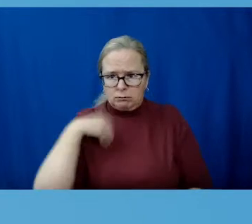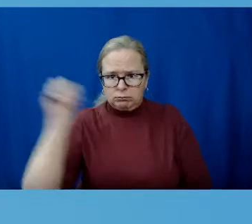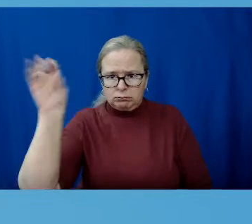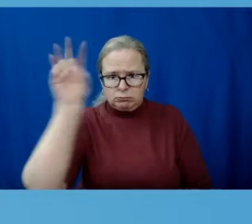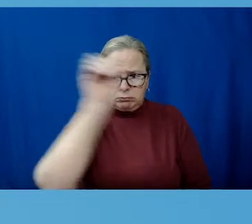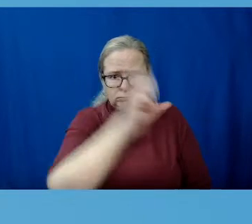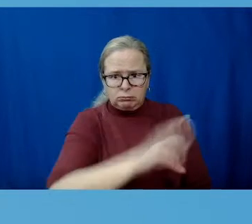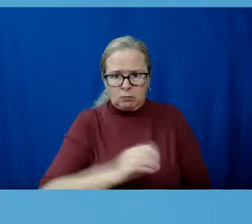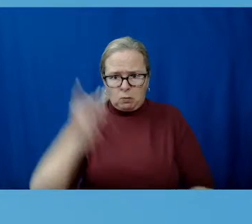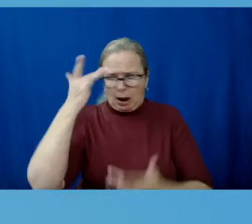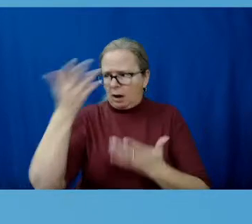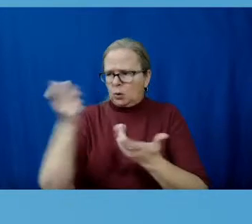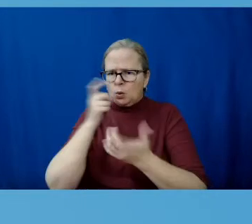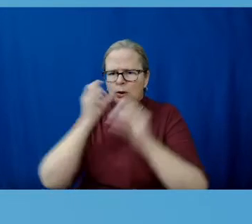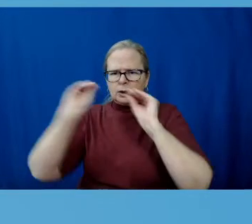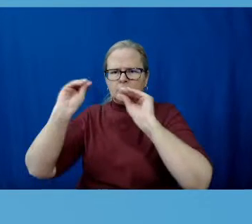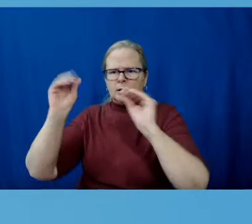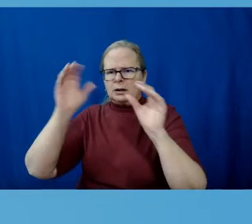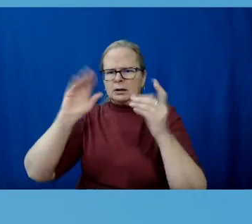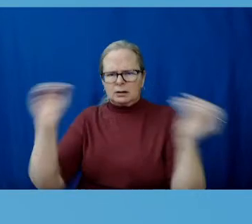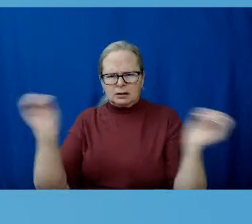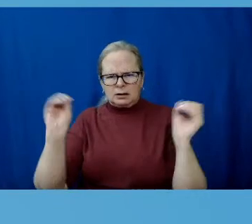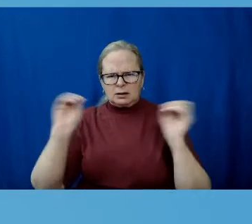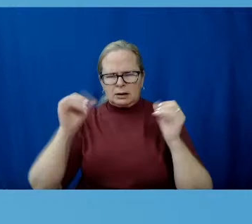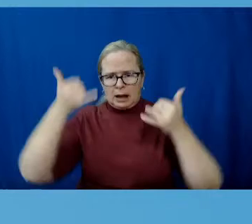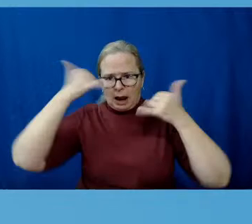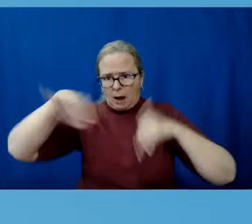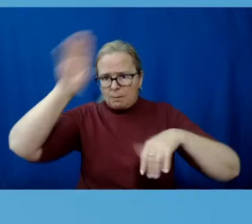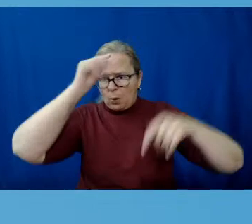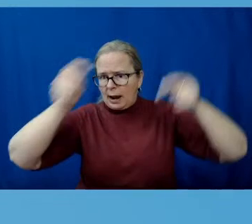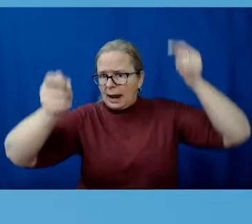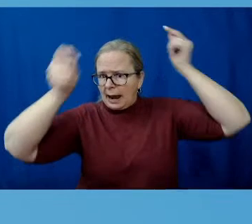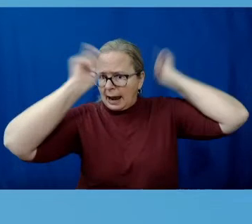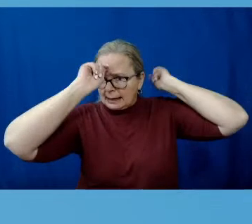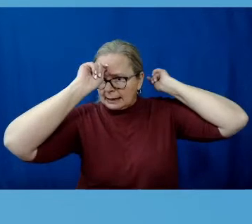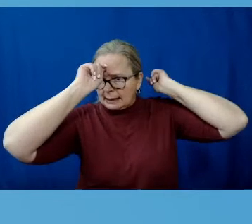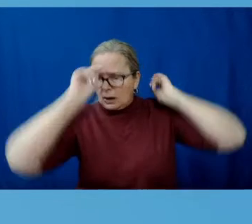truck and hit the prairies, I will. Yeah.